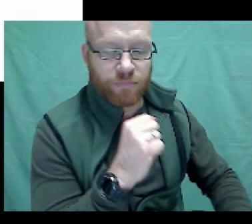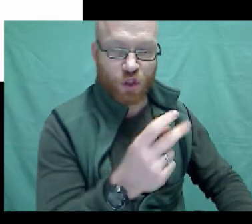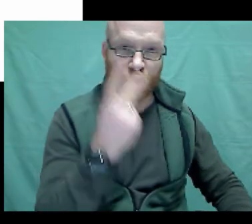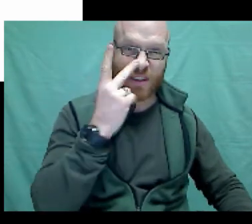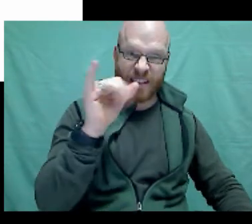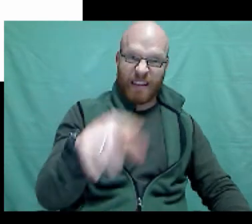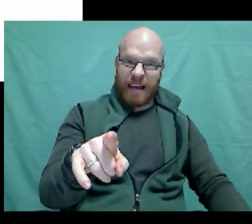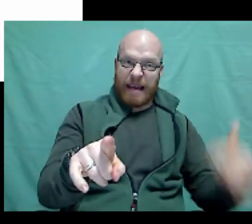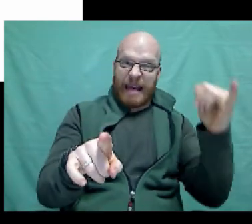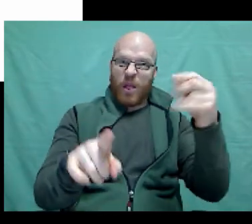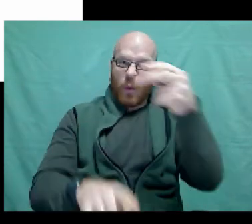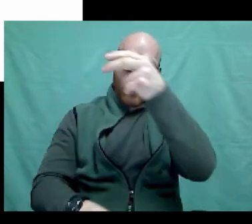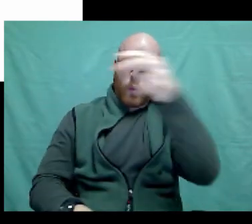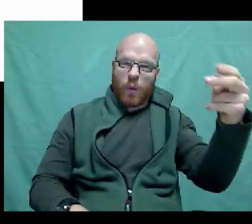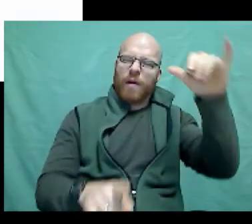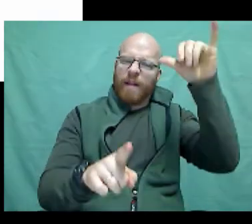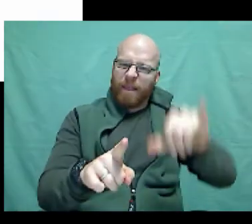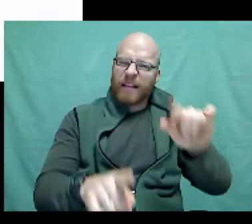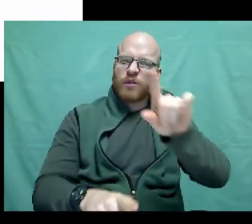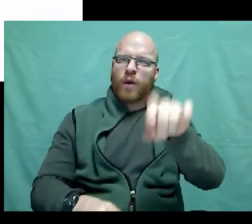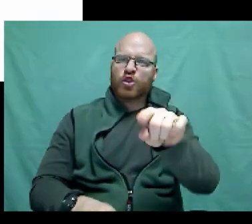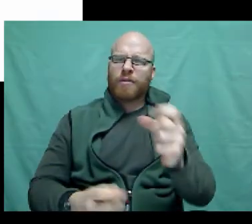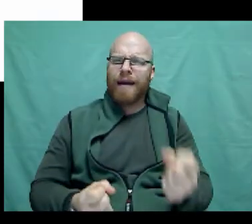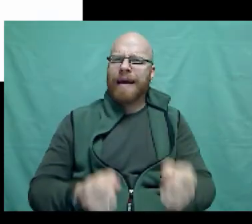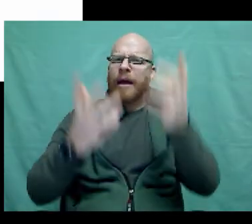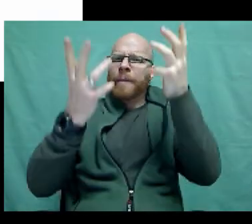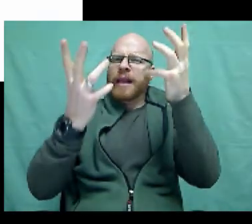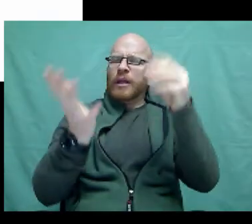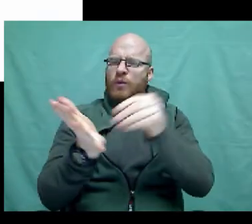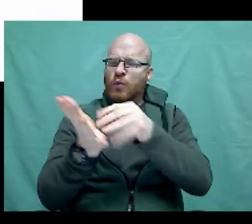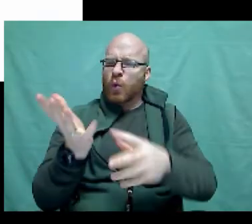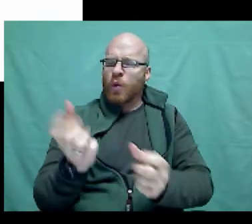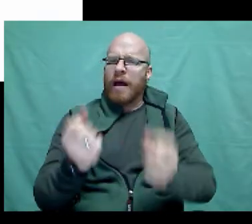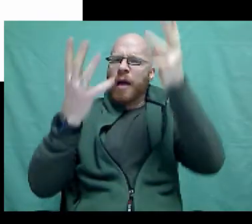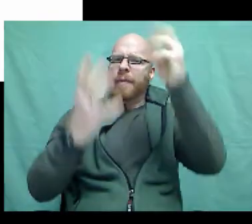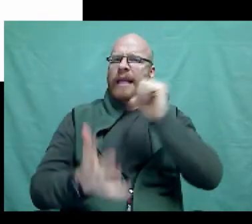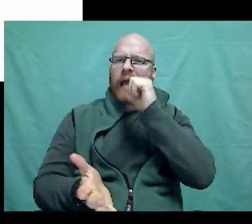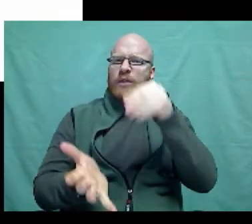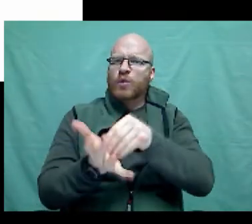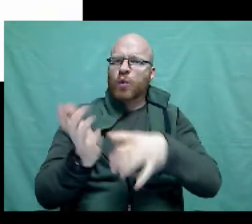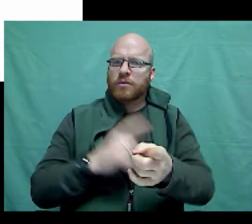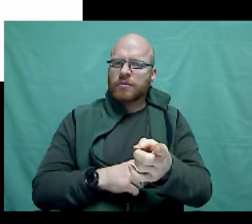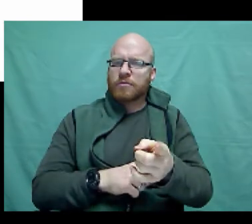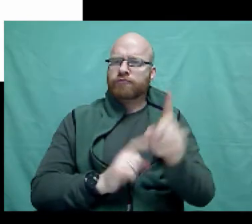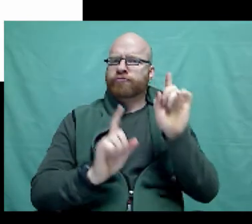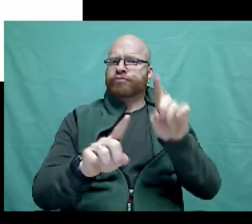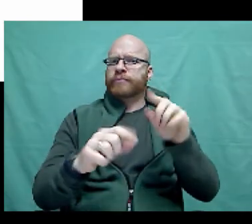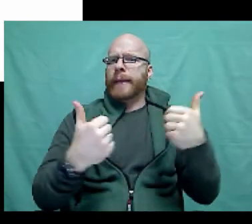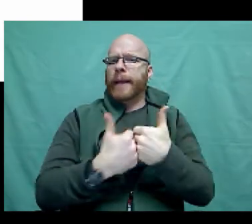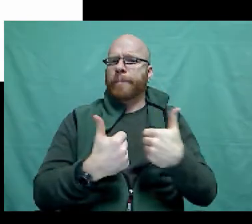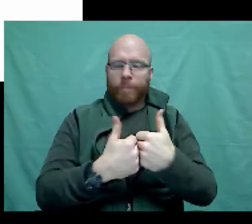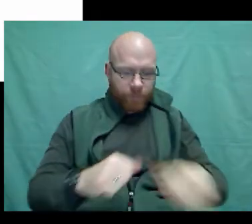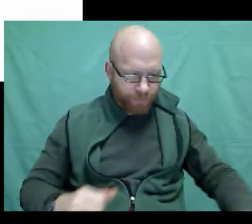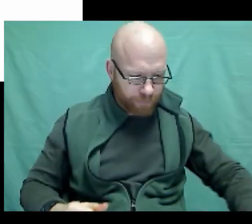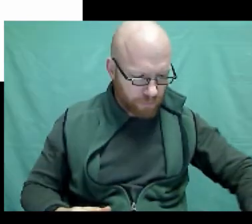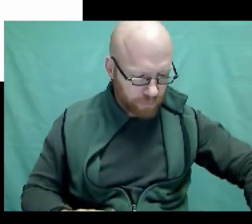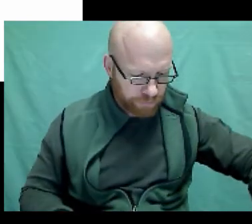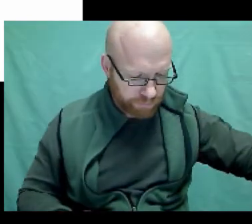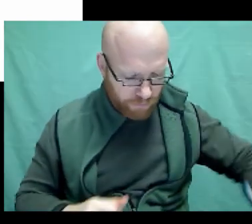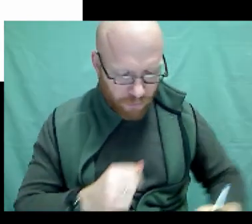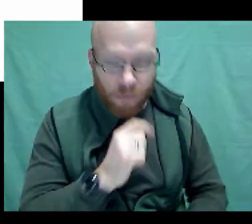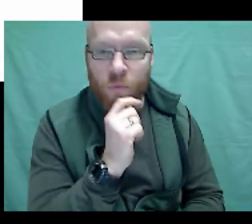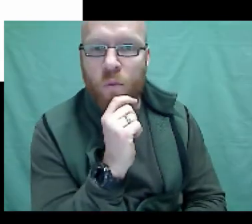Now, with the highlighting, we can see how many students and how many students have attended the game. That's our question.